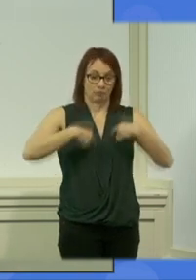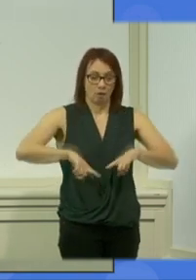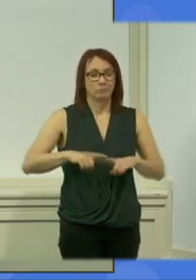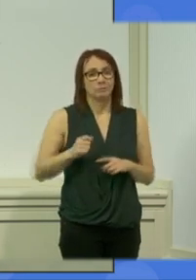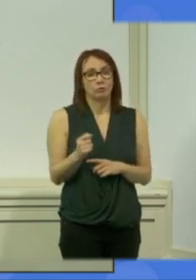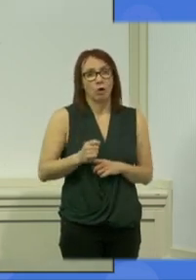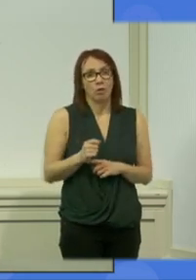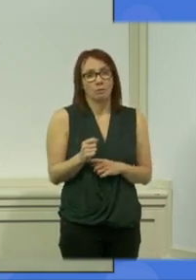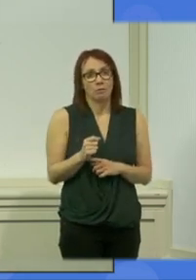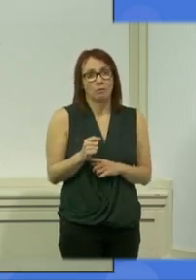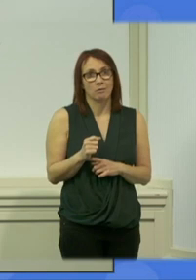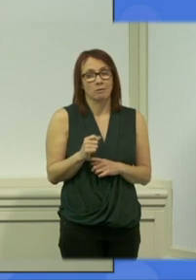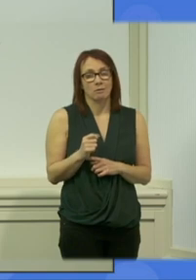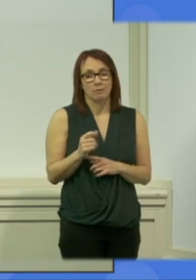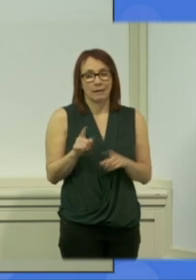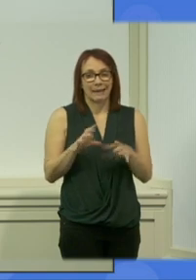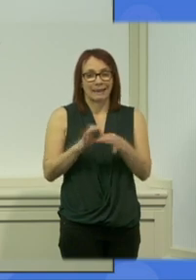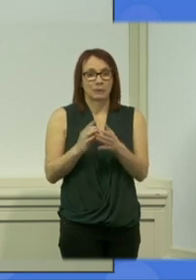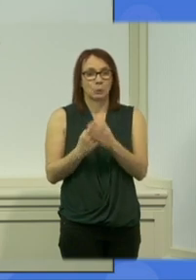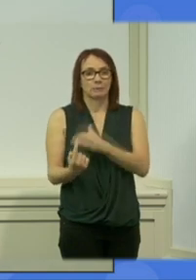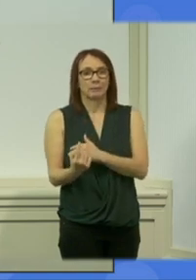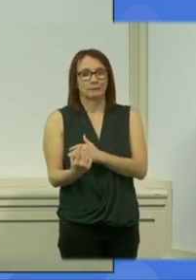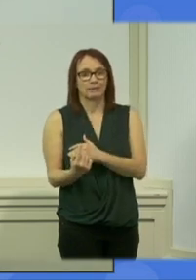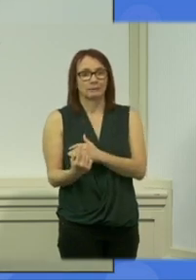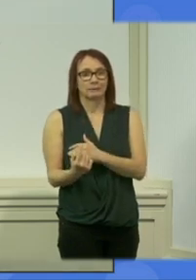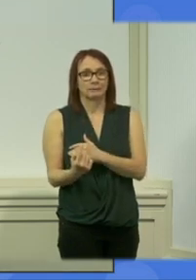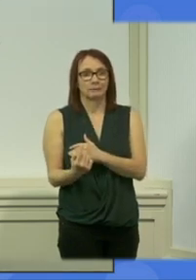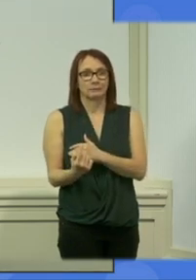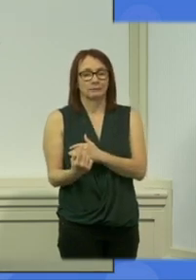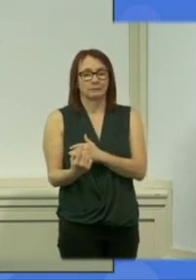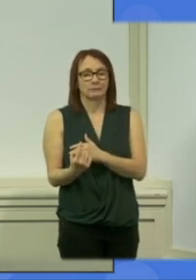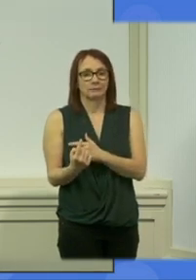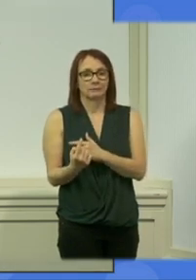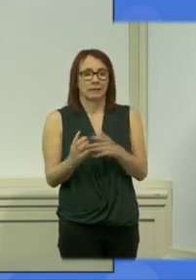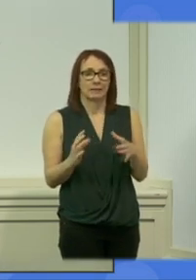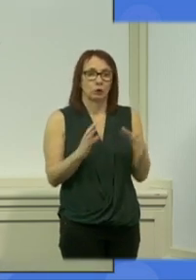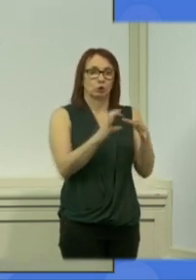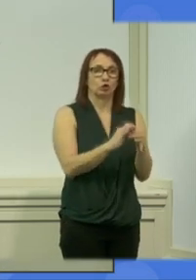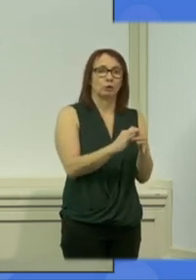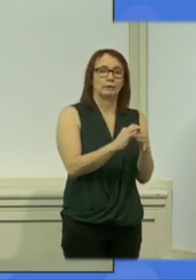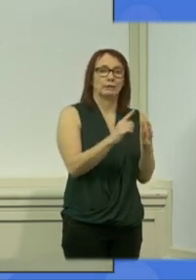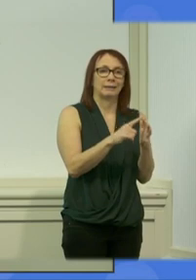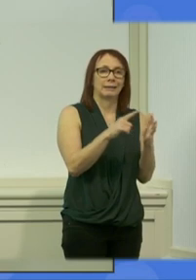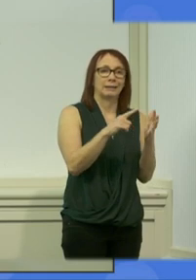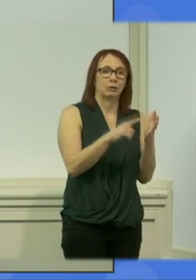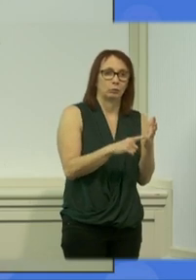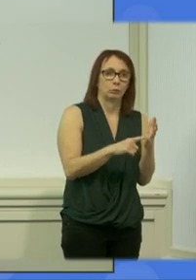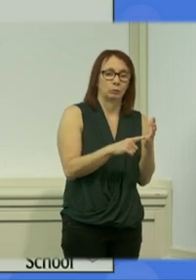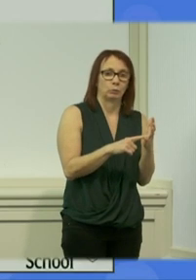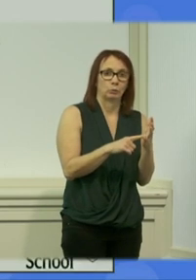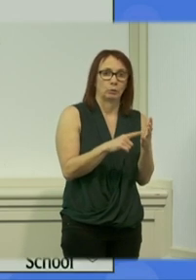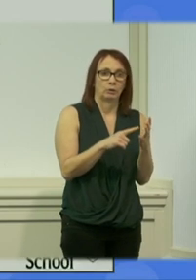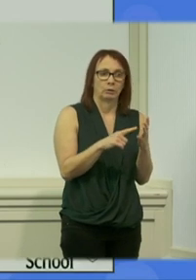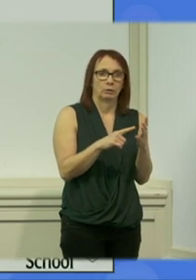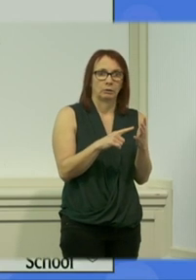Scotland around the independence issue and rejoining the EU is that the